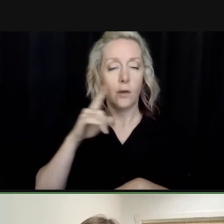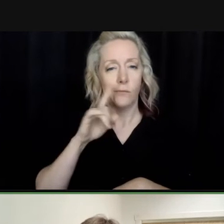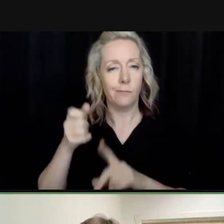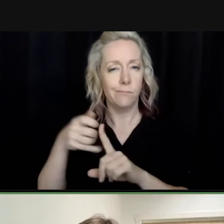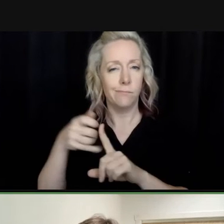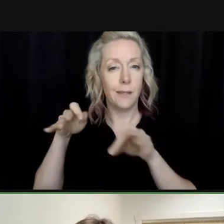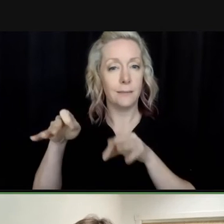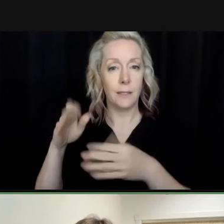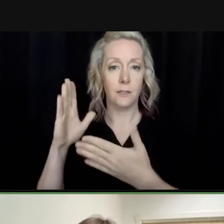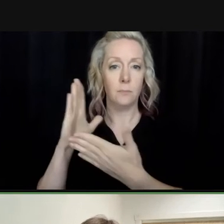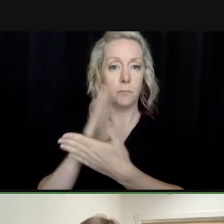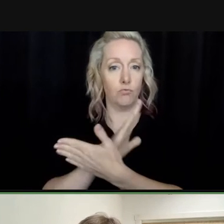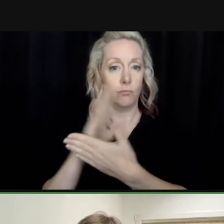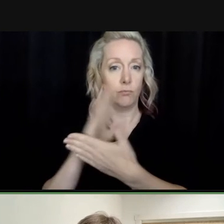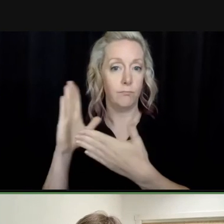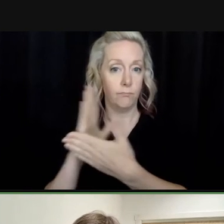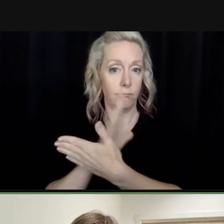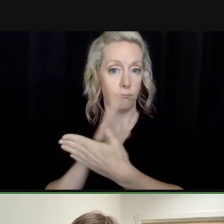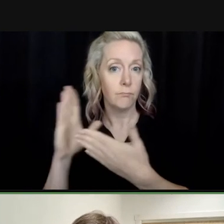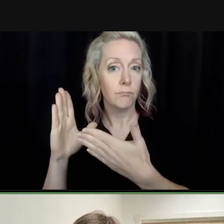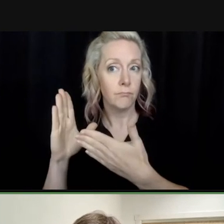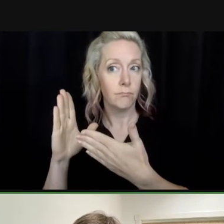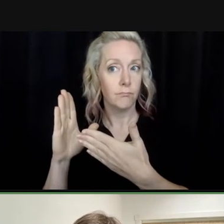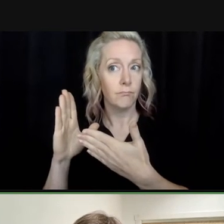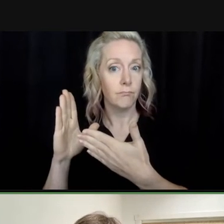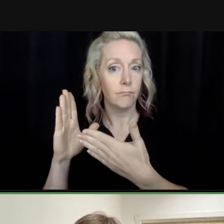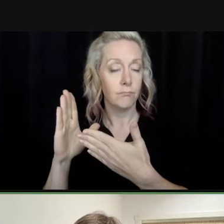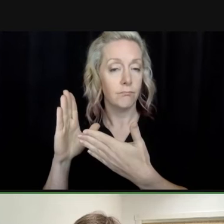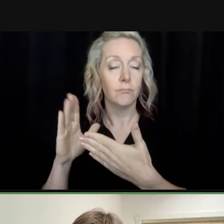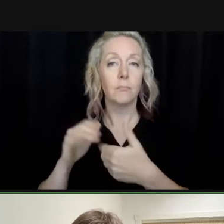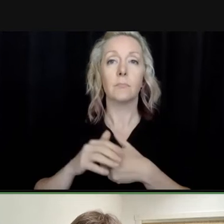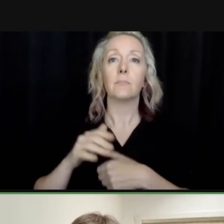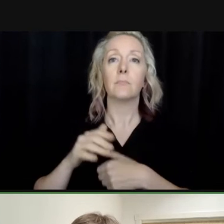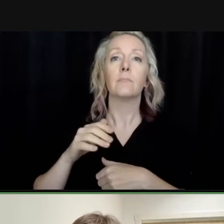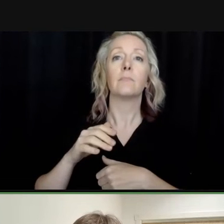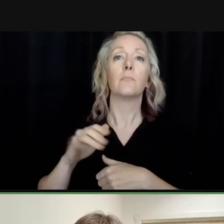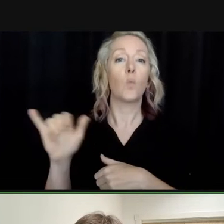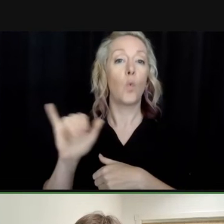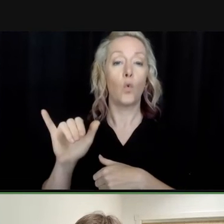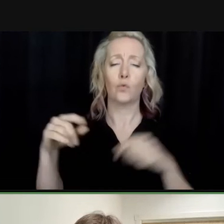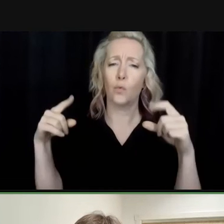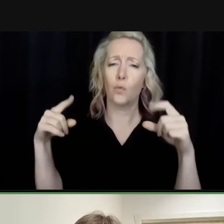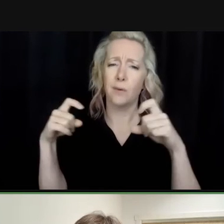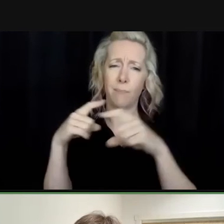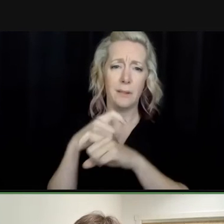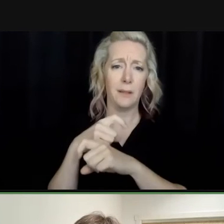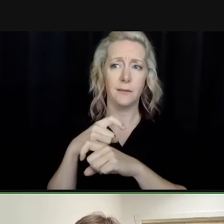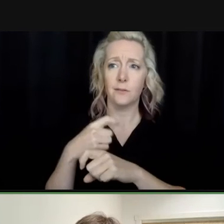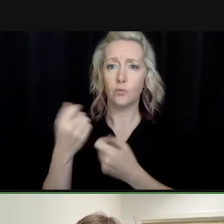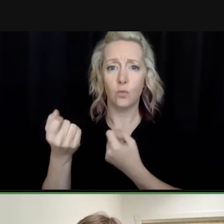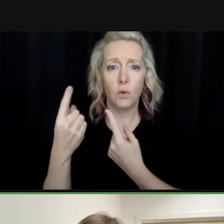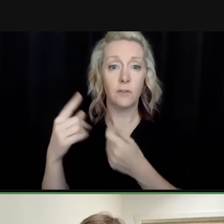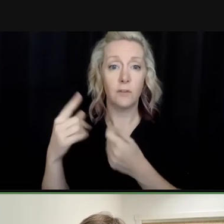the spectrum that you see with these individuals, as well as how complex it is to really